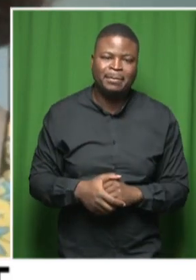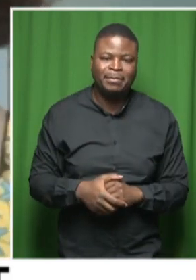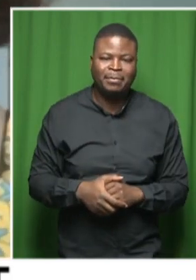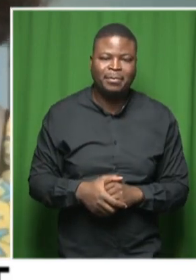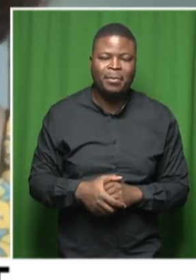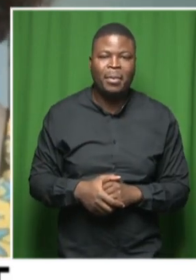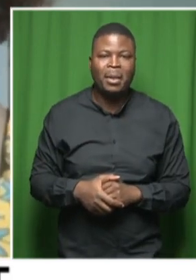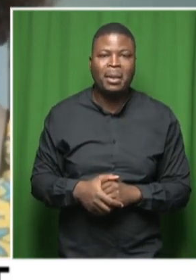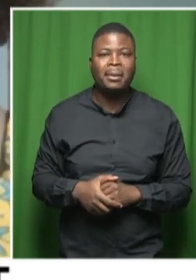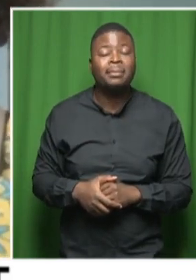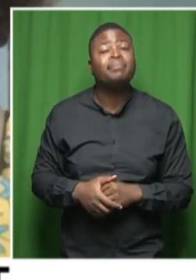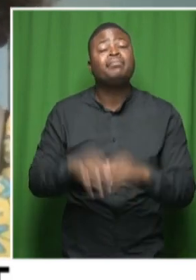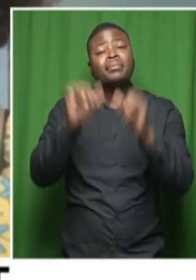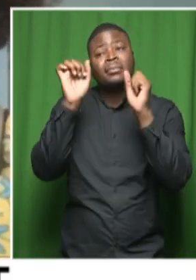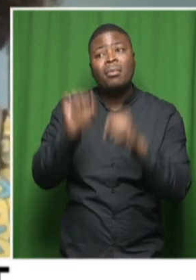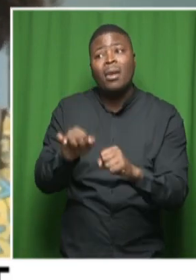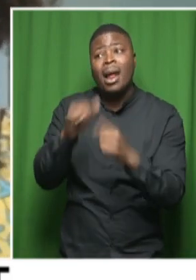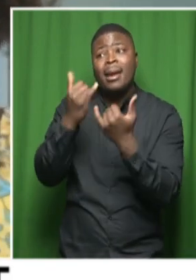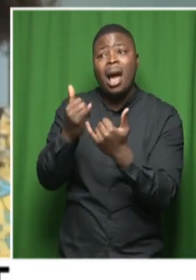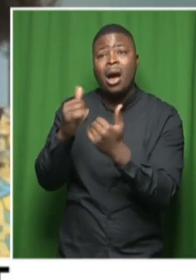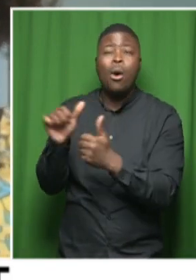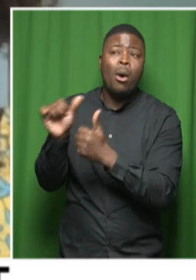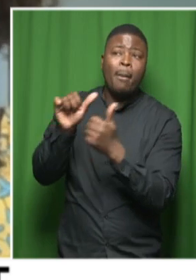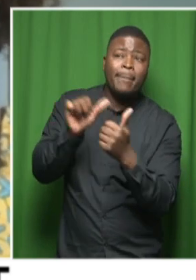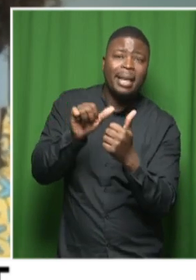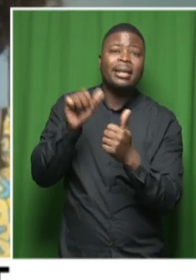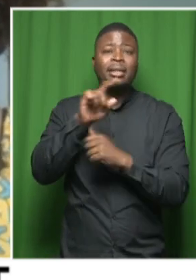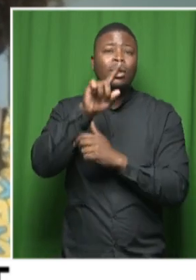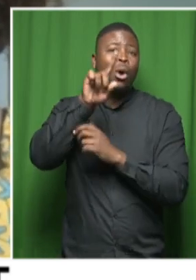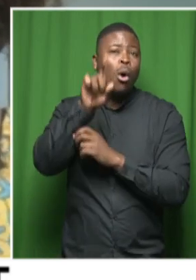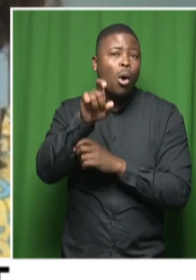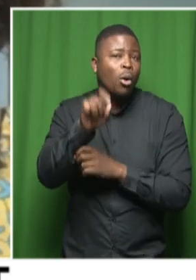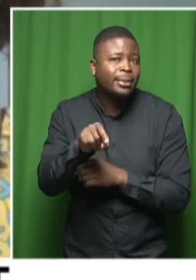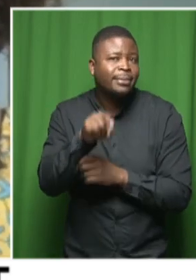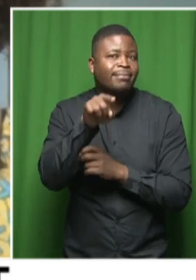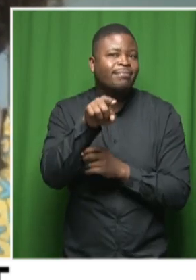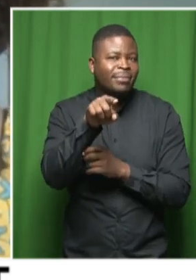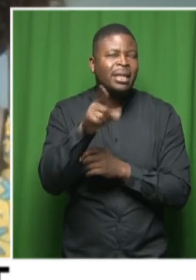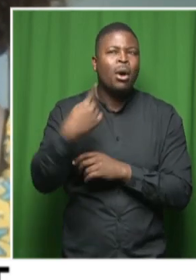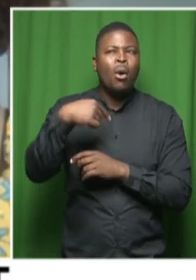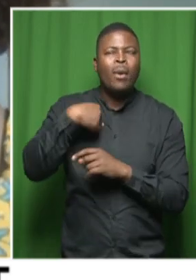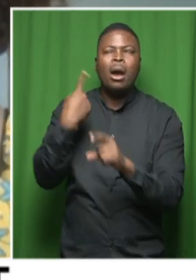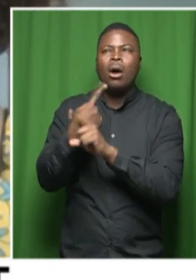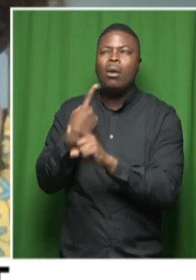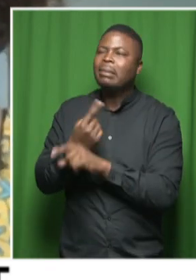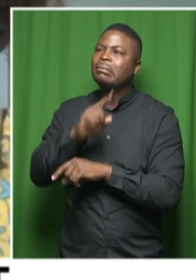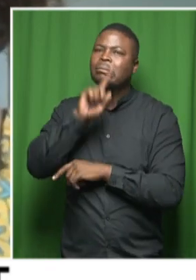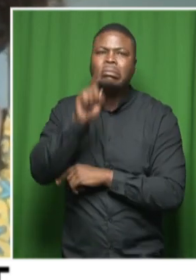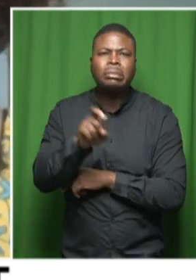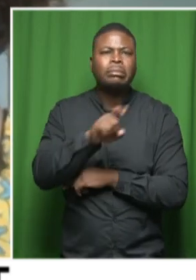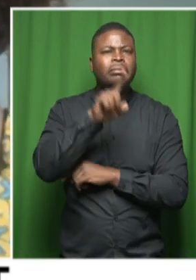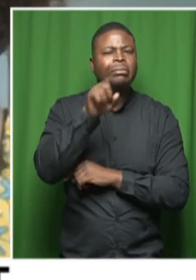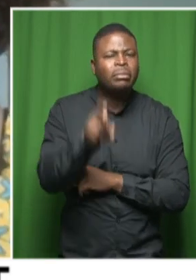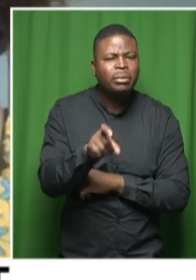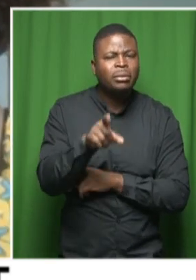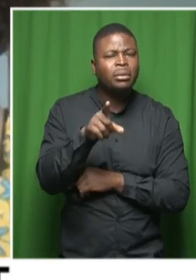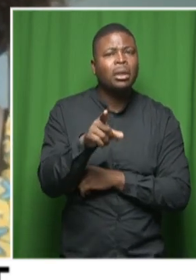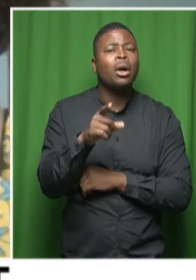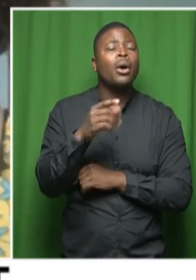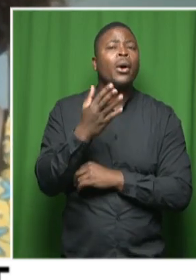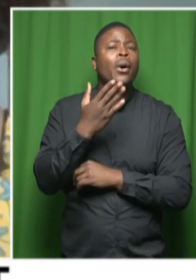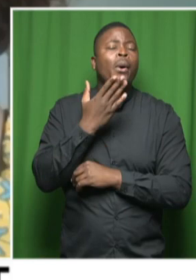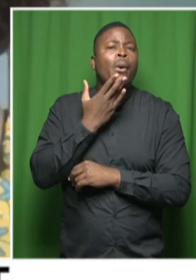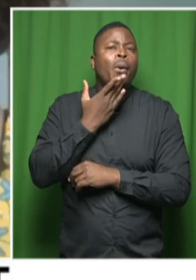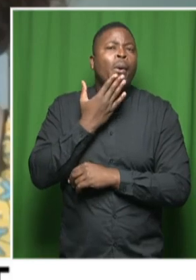comes back to the question that I think we've asked so many times. I personally have asked so many times, in terms of who